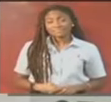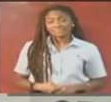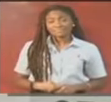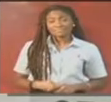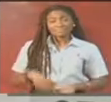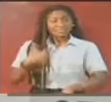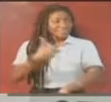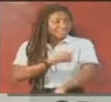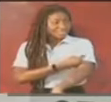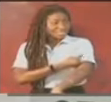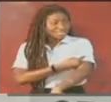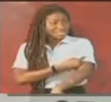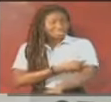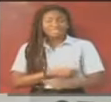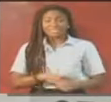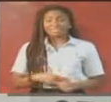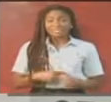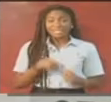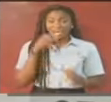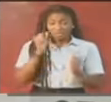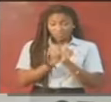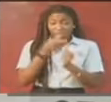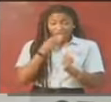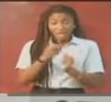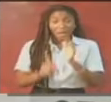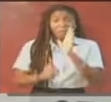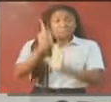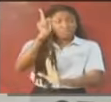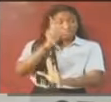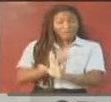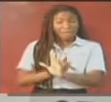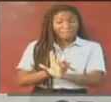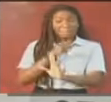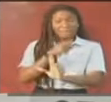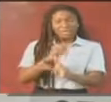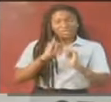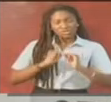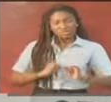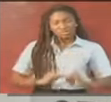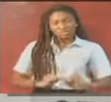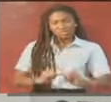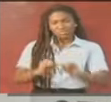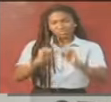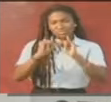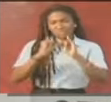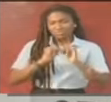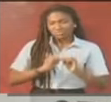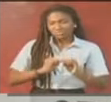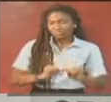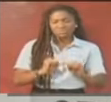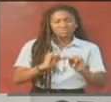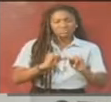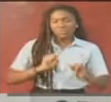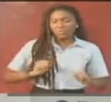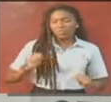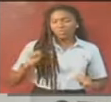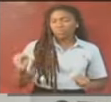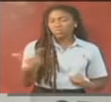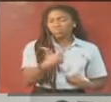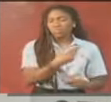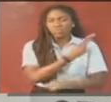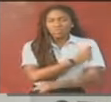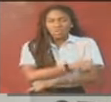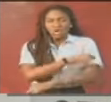Vaccination under the National Immunization Program continues at all centers throughout Trinidad and Tobago. As